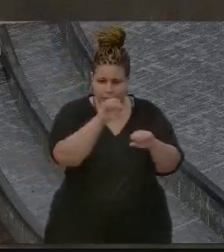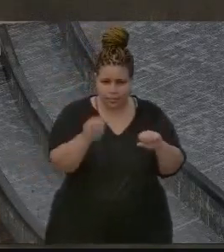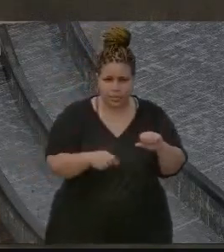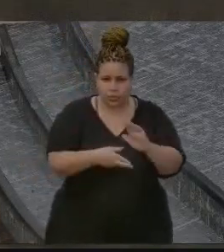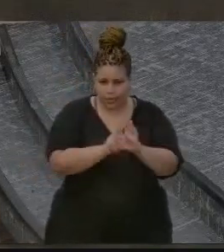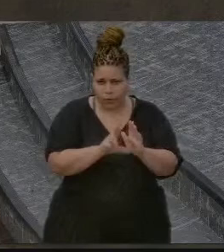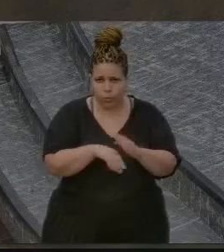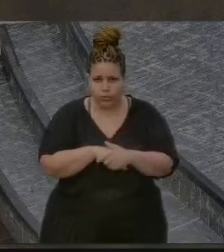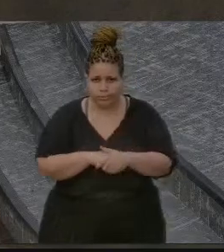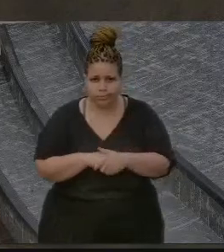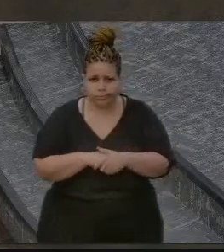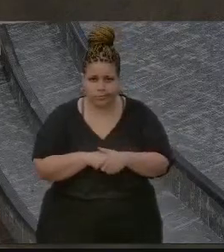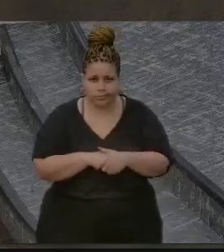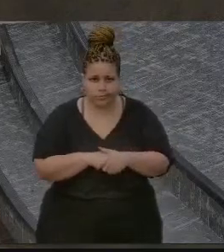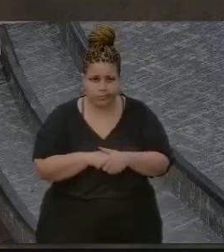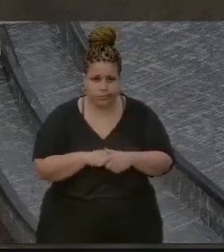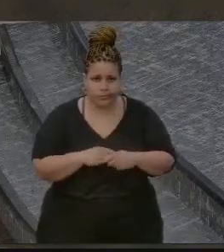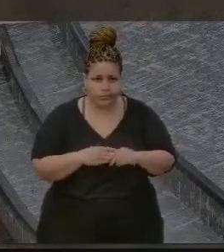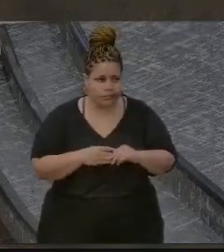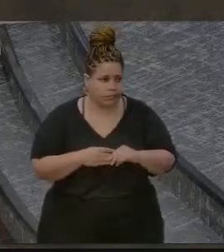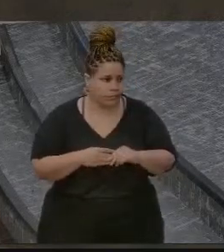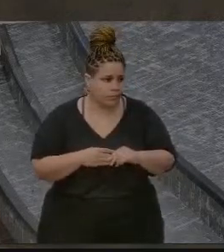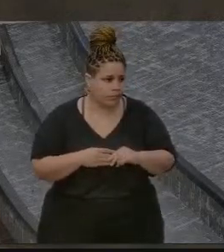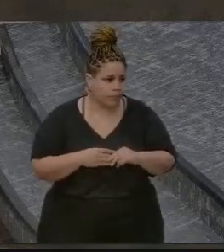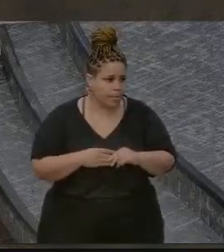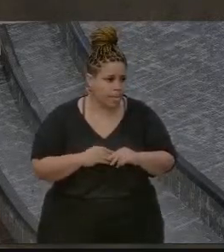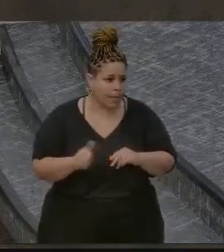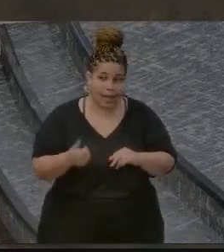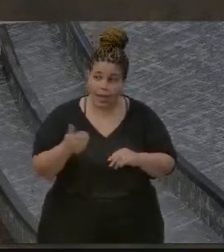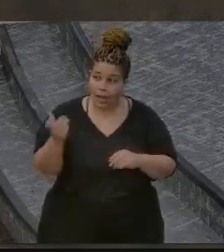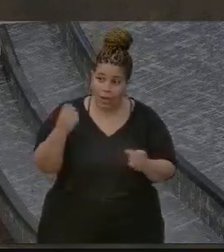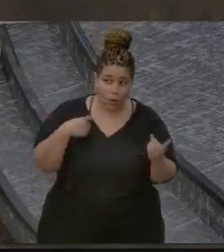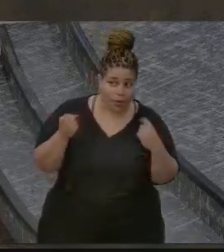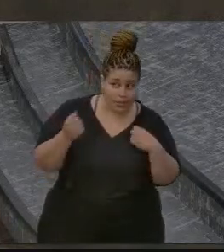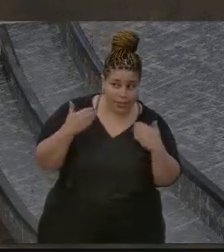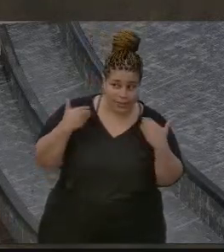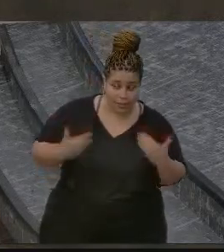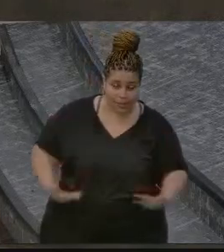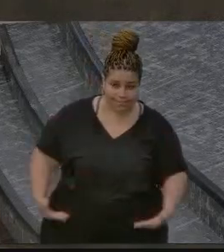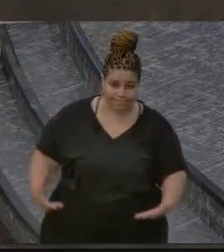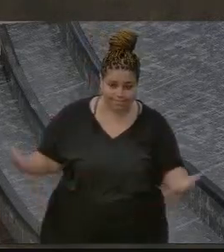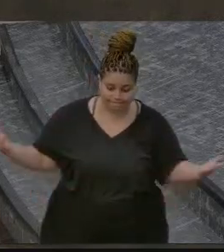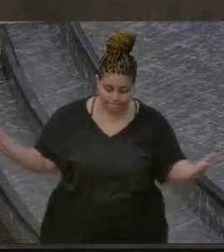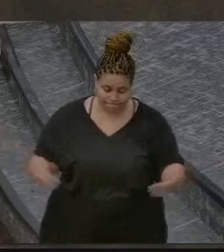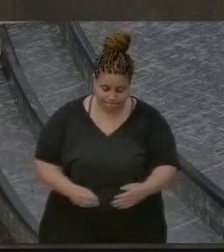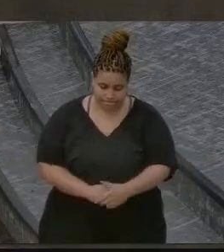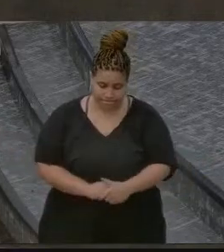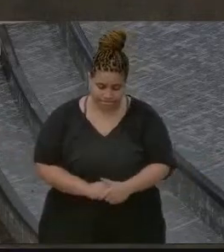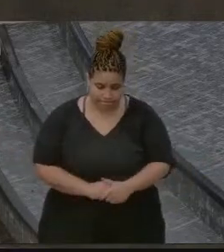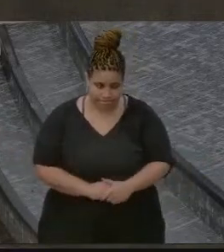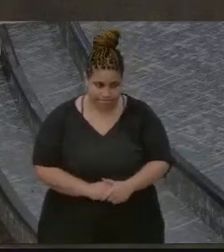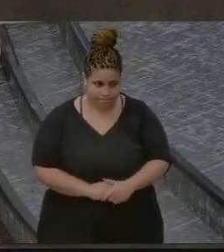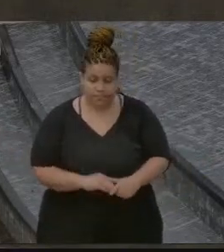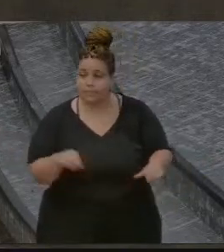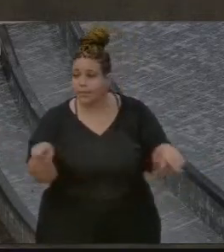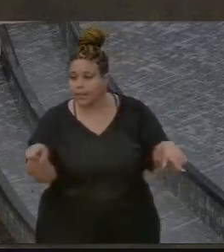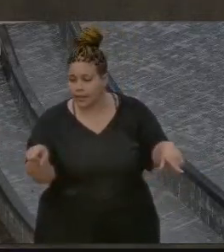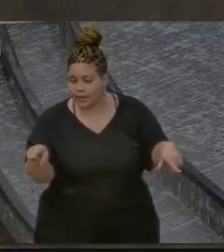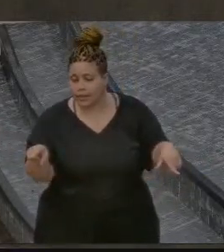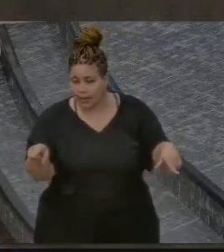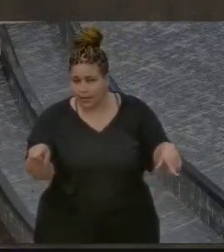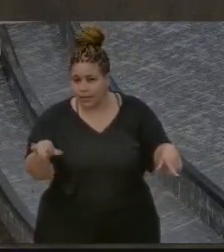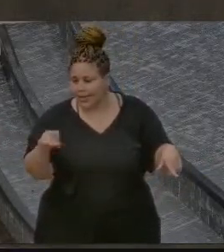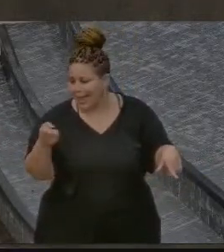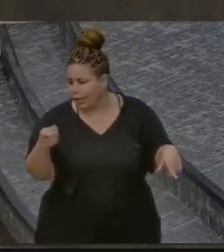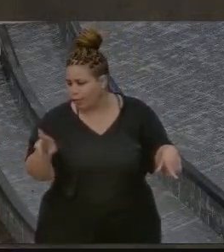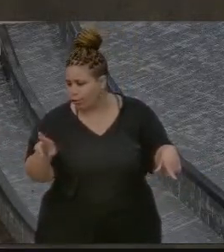Any other questions for me? Okay, yes, ma'am. This new